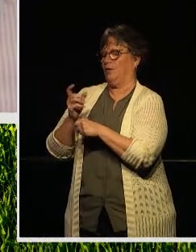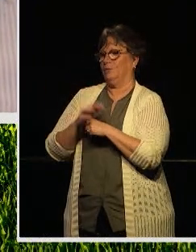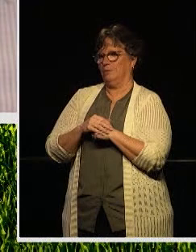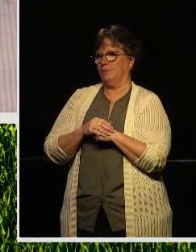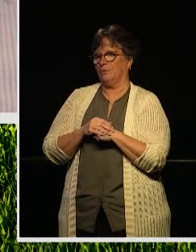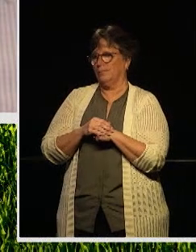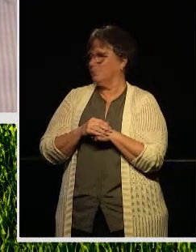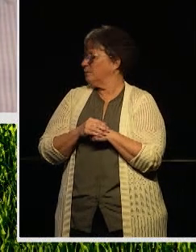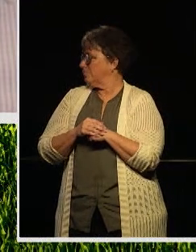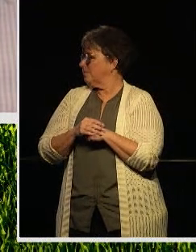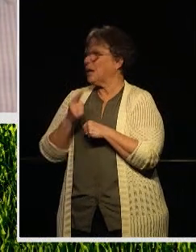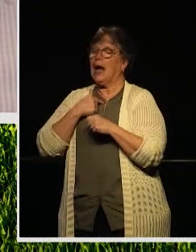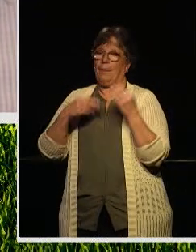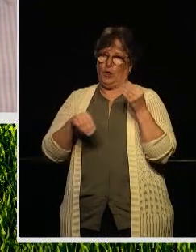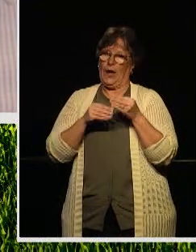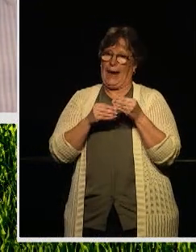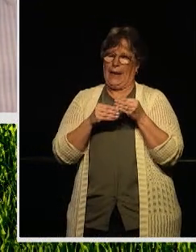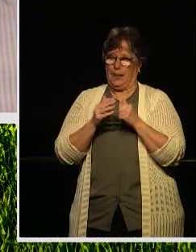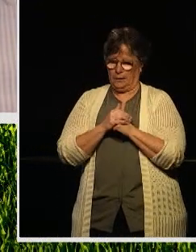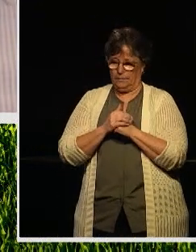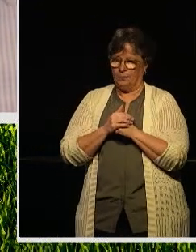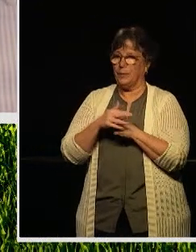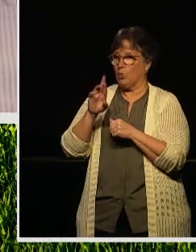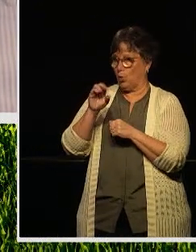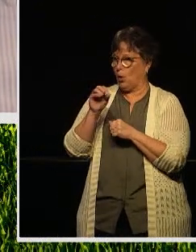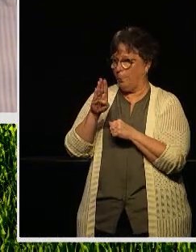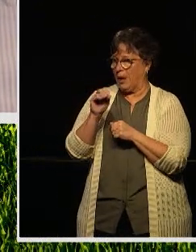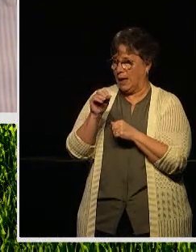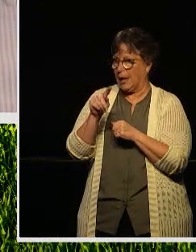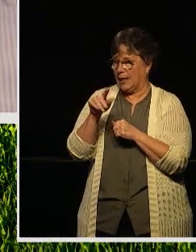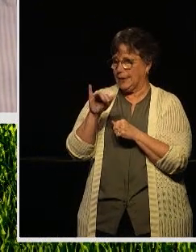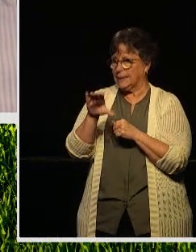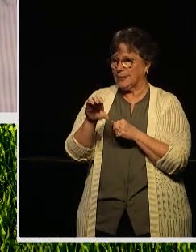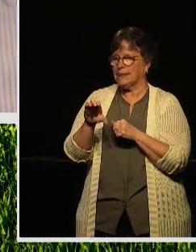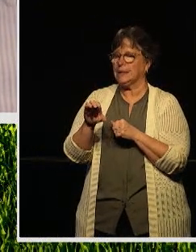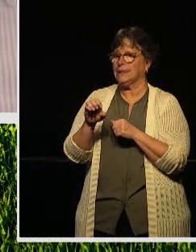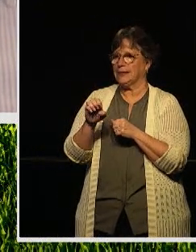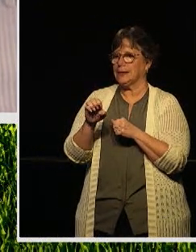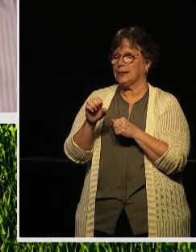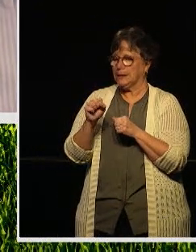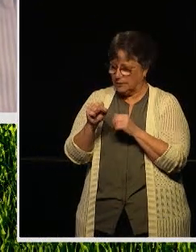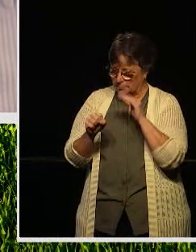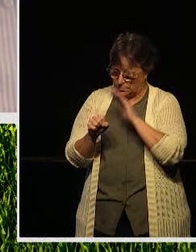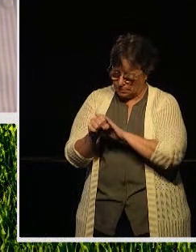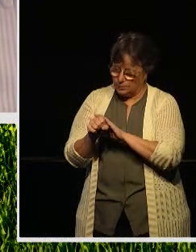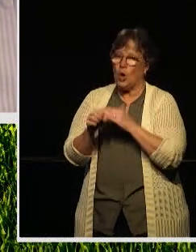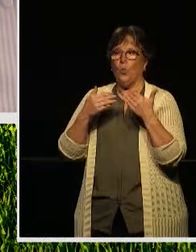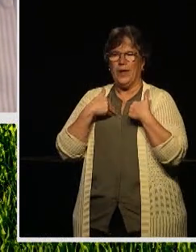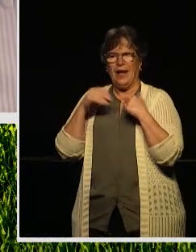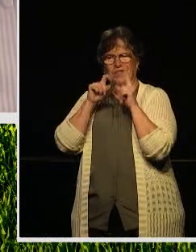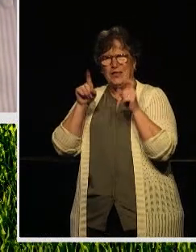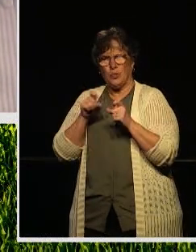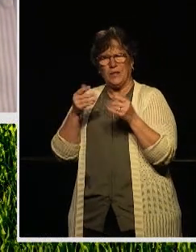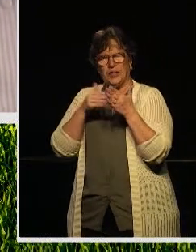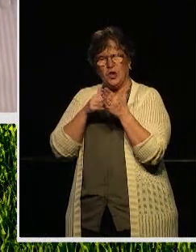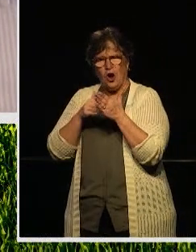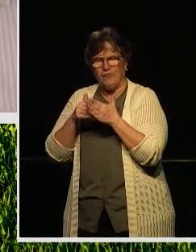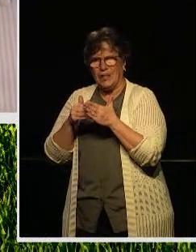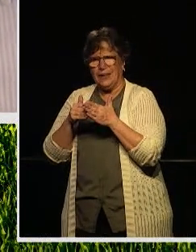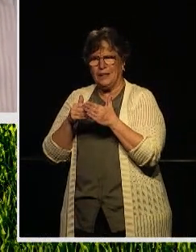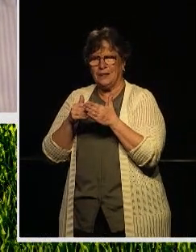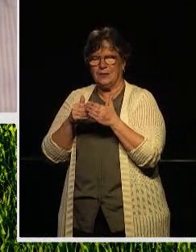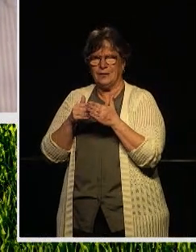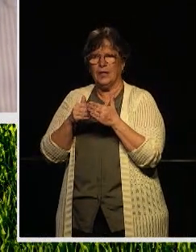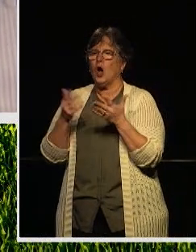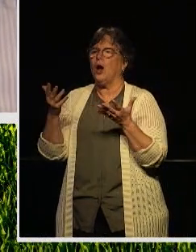Yeah, and I'm just going to add from the robotics perspective, we get this question a lot on different panels and different situations. Are robots going to take our